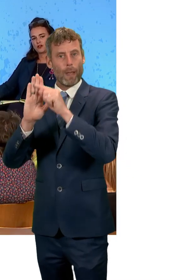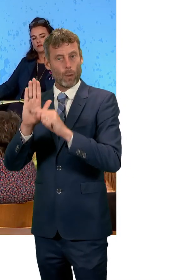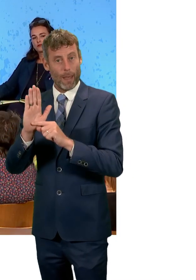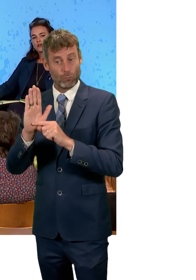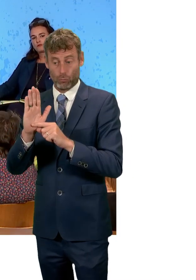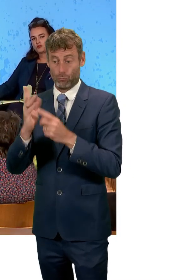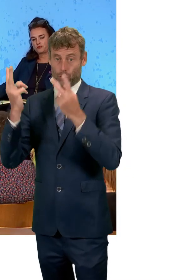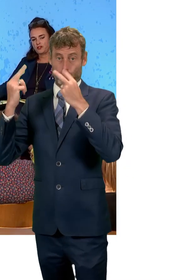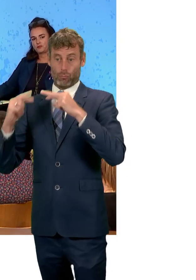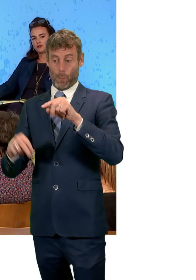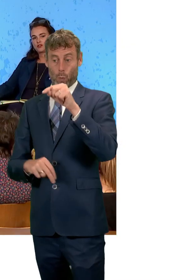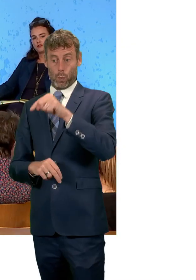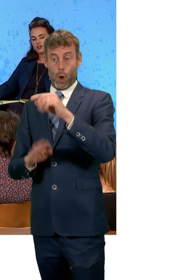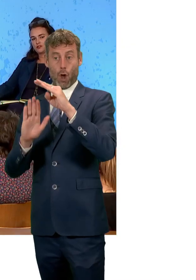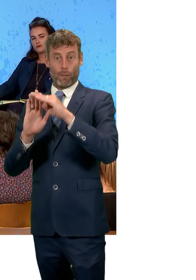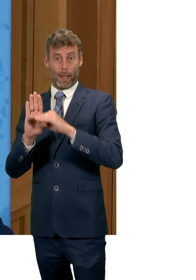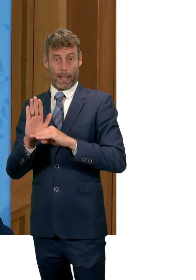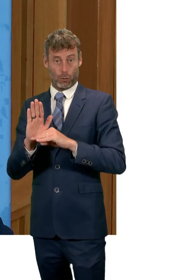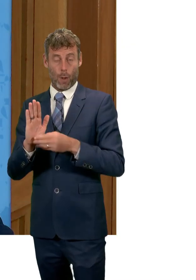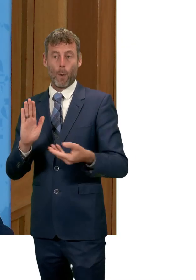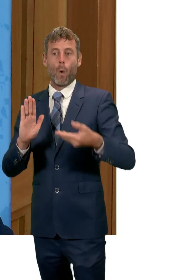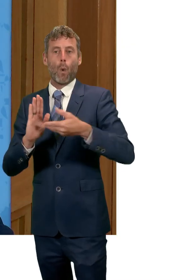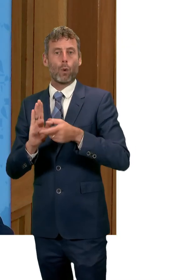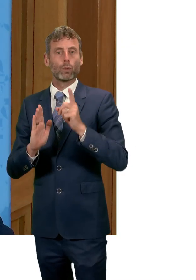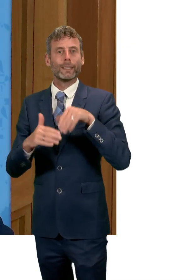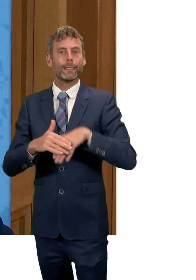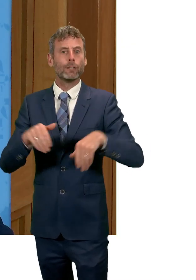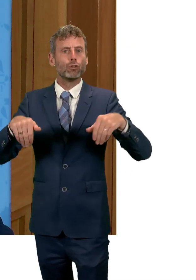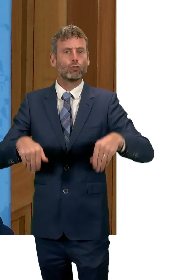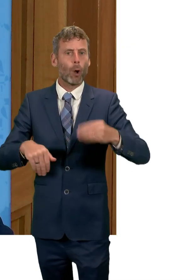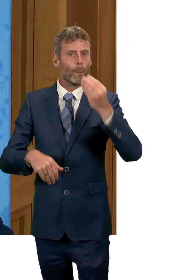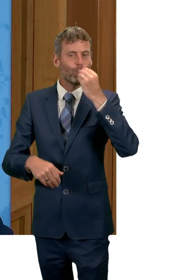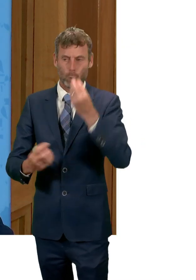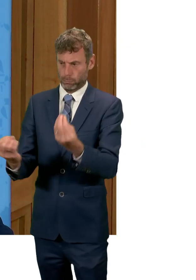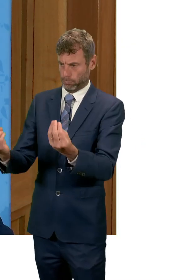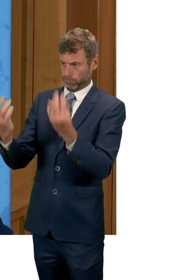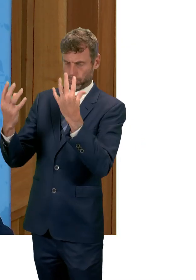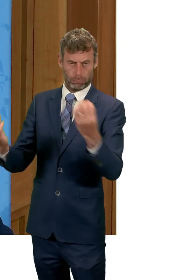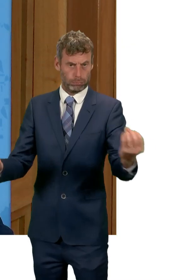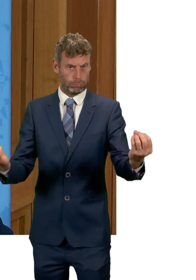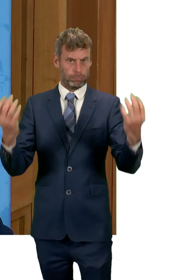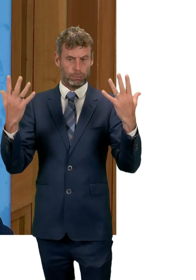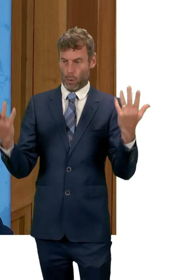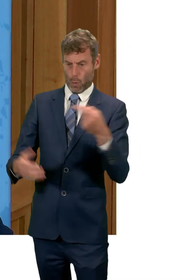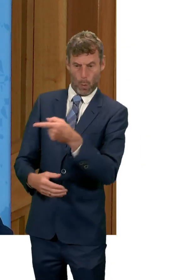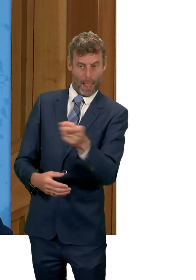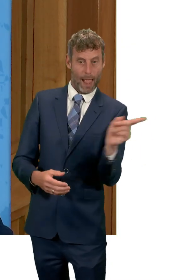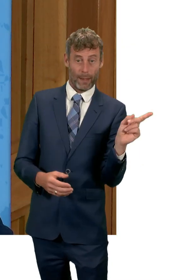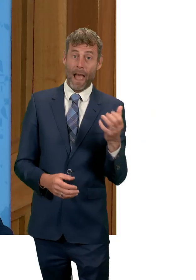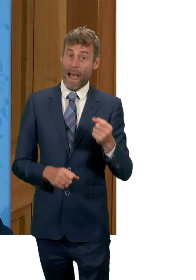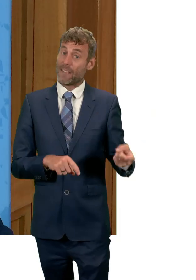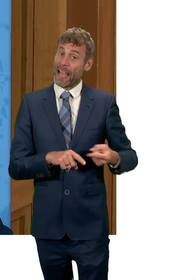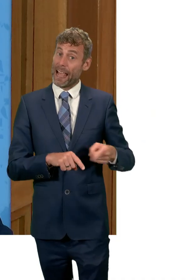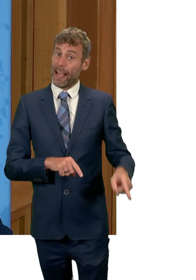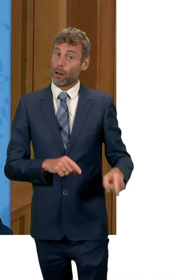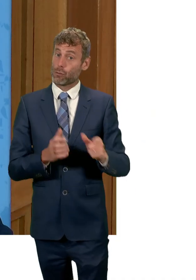regulation around product placement in the retail food space, which is legislation based in England. It's yet to come out in Scotland.